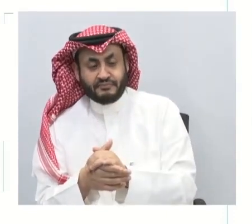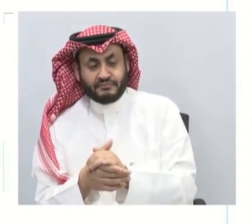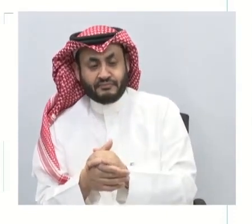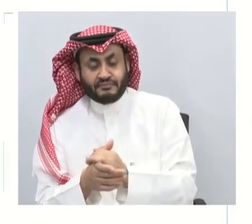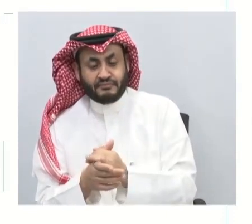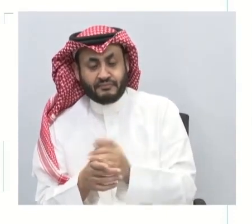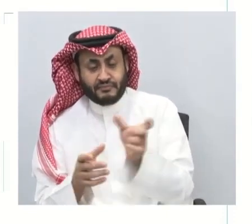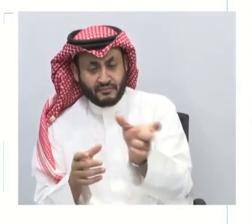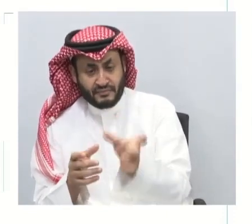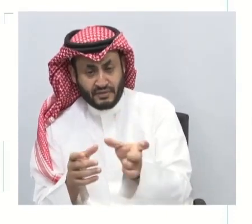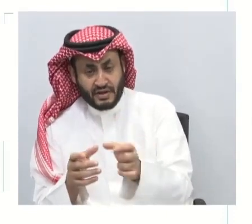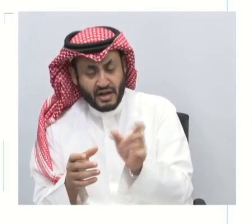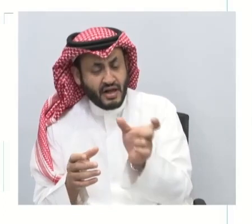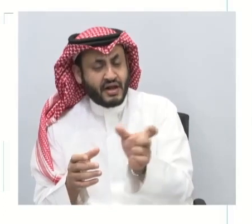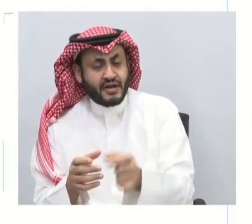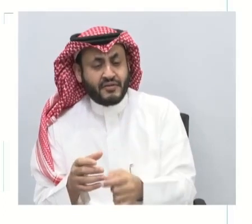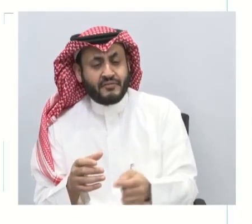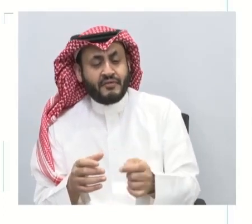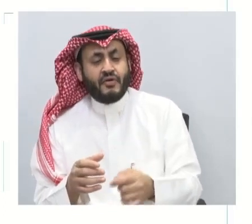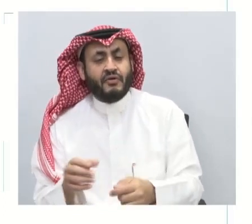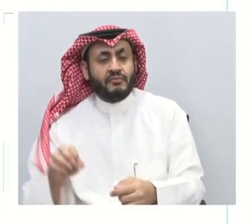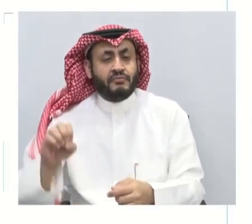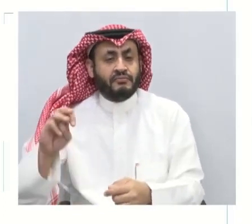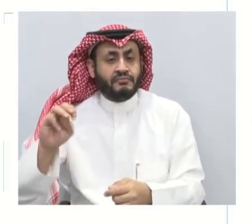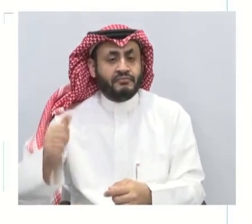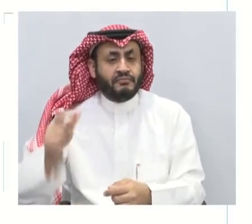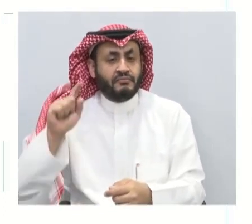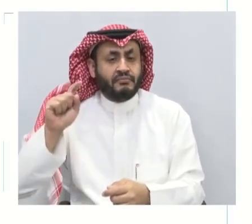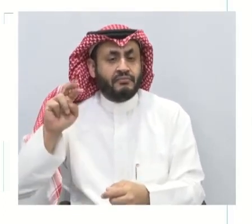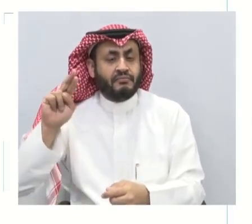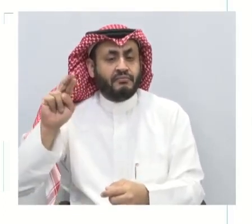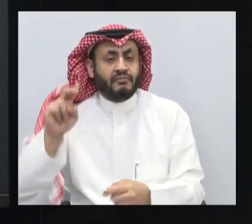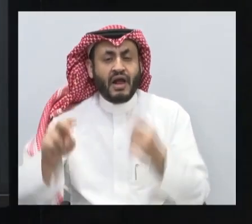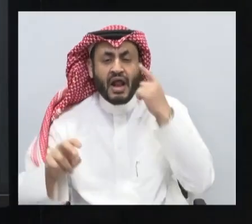year? Also, as we said before, from the questions you can